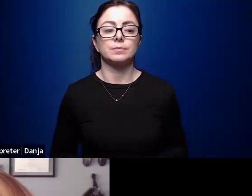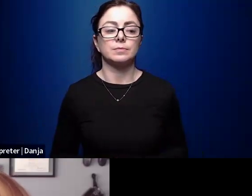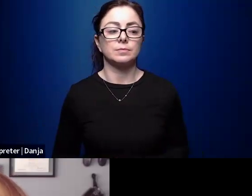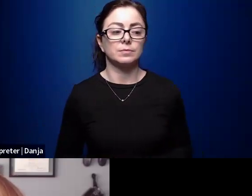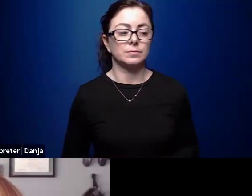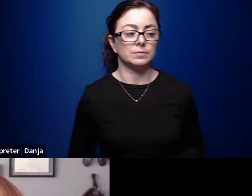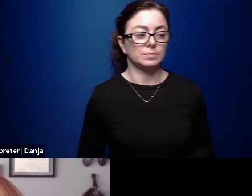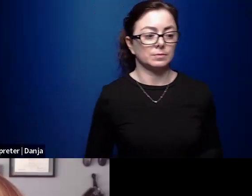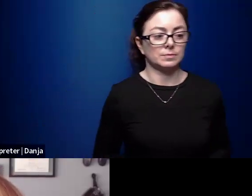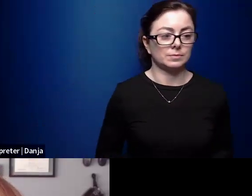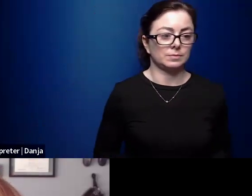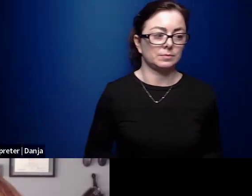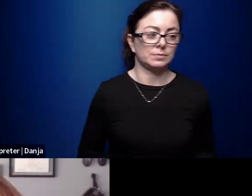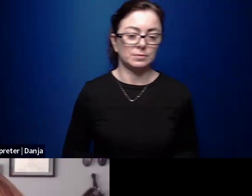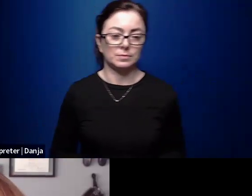This is how to get.